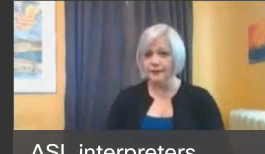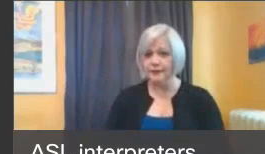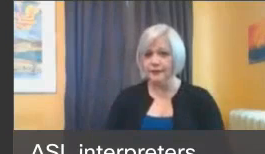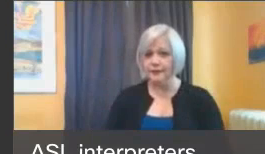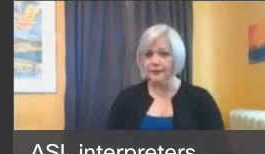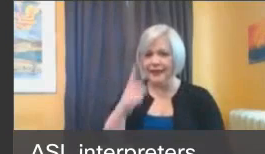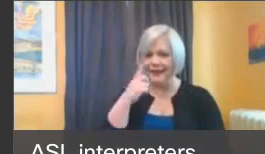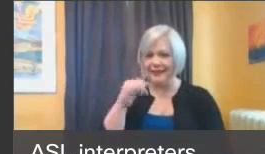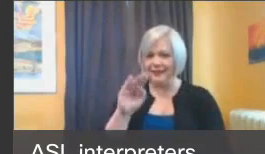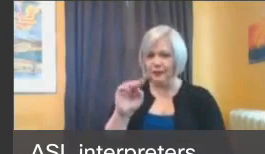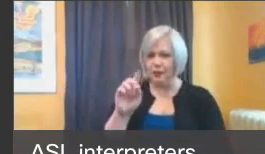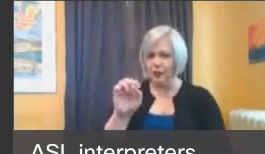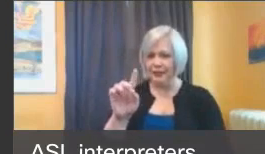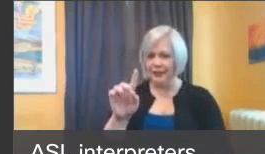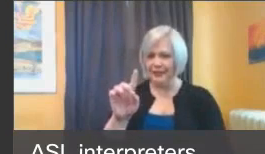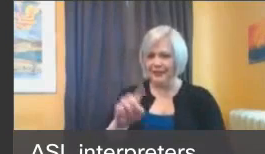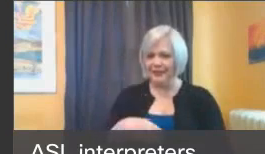Yeah, I think you're on mute.